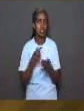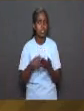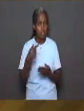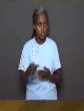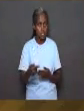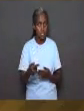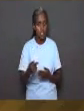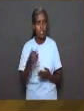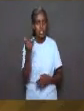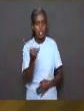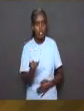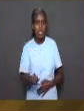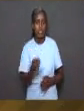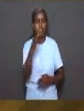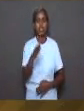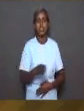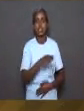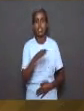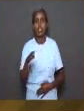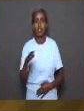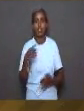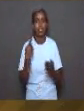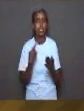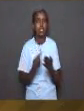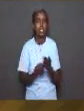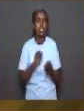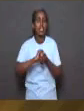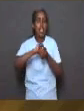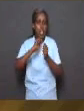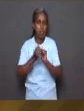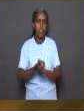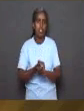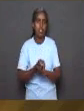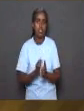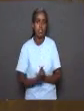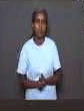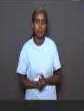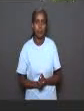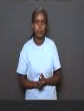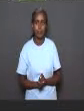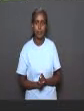Then sketch the graphs of their inverses.